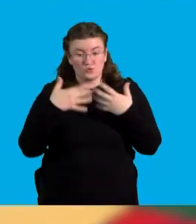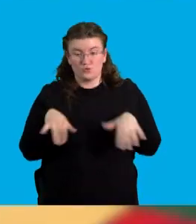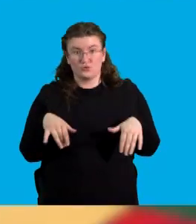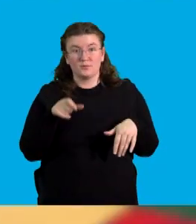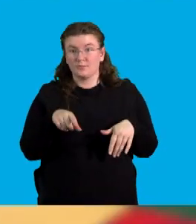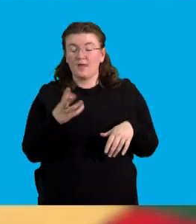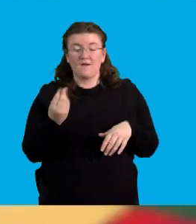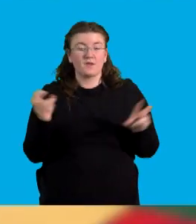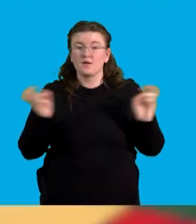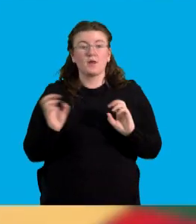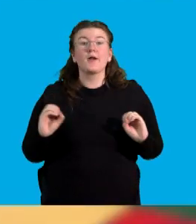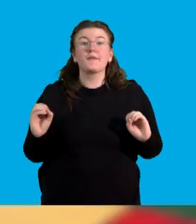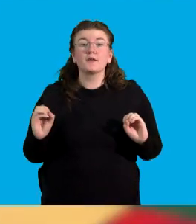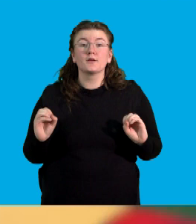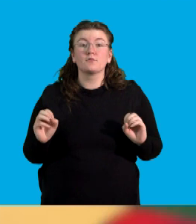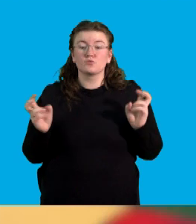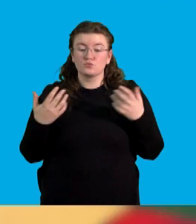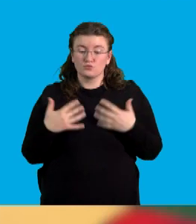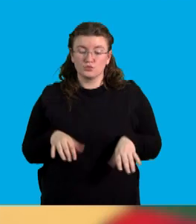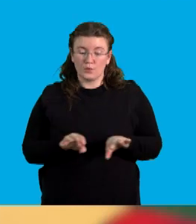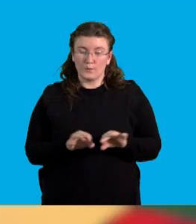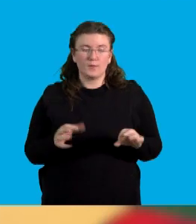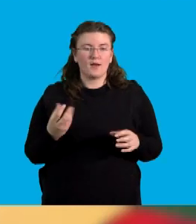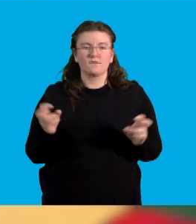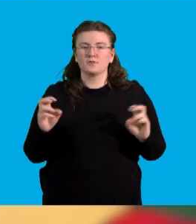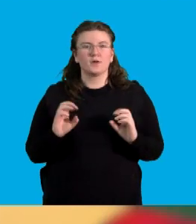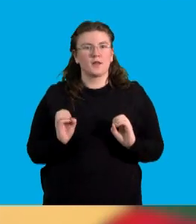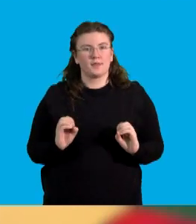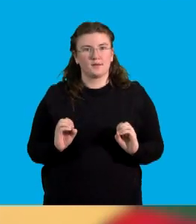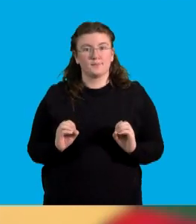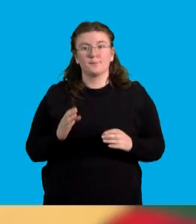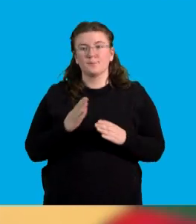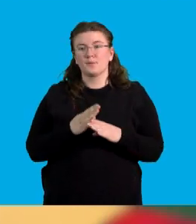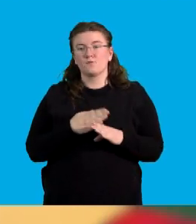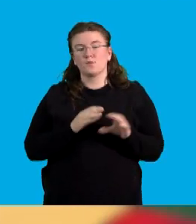neutral. It doesn't carry any charge. Now, before moving on to the next part of the